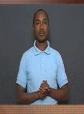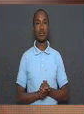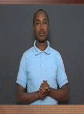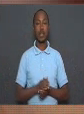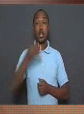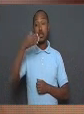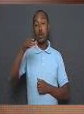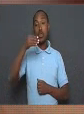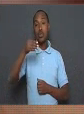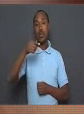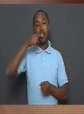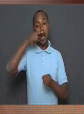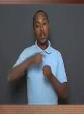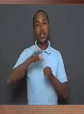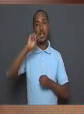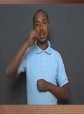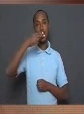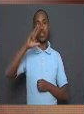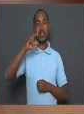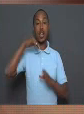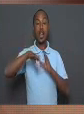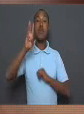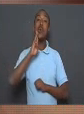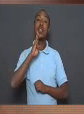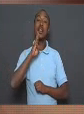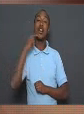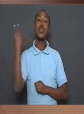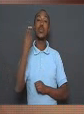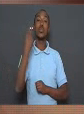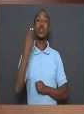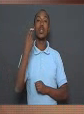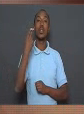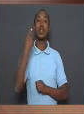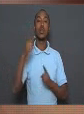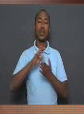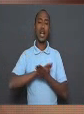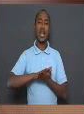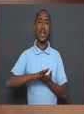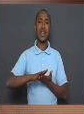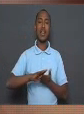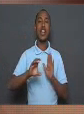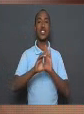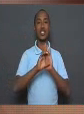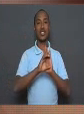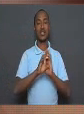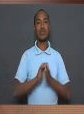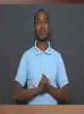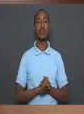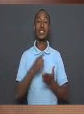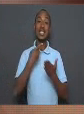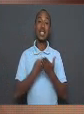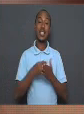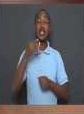Solutions of gaseous ammonia in water are used as household cleaning agents.